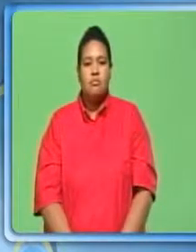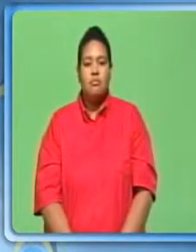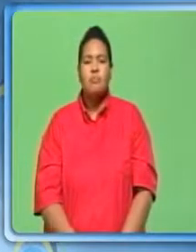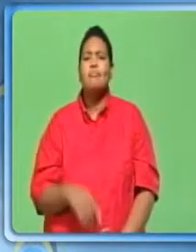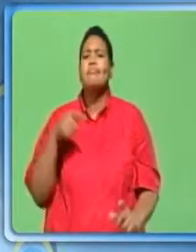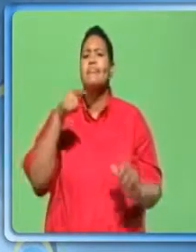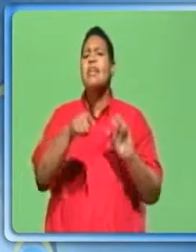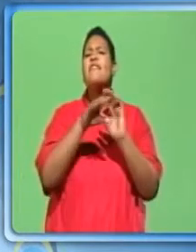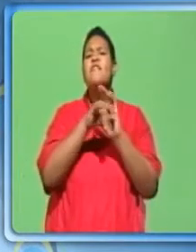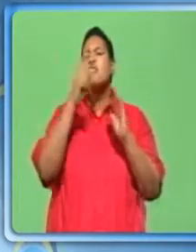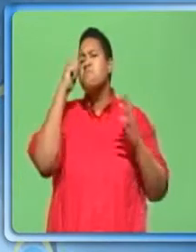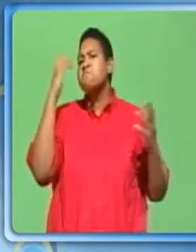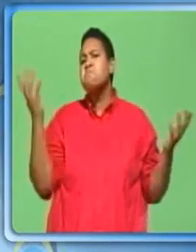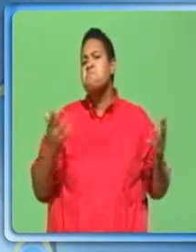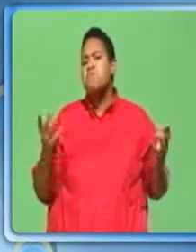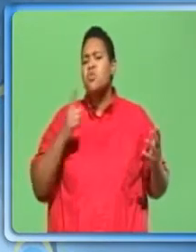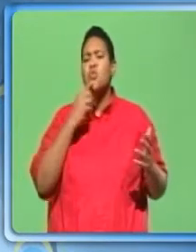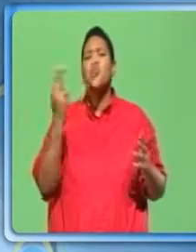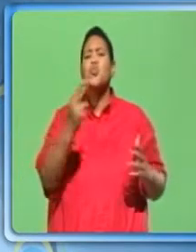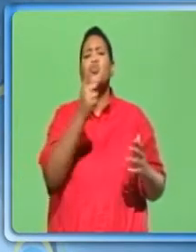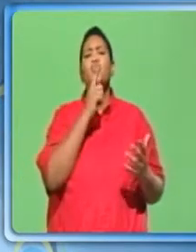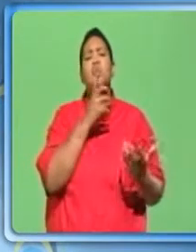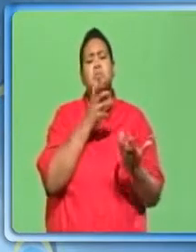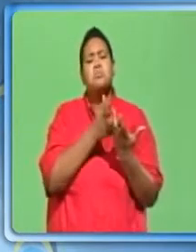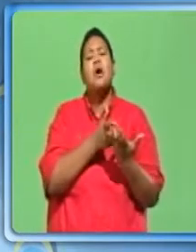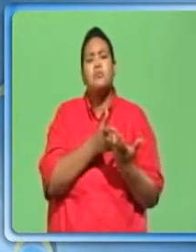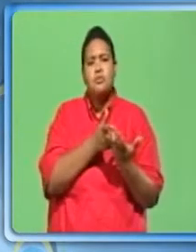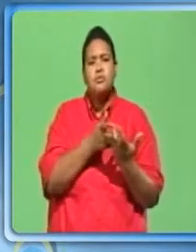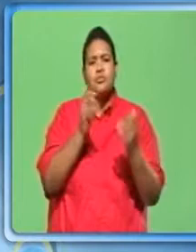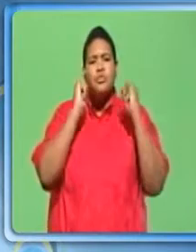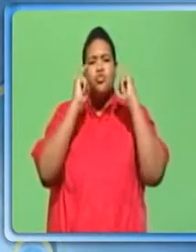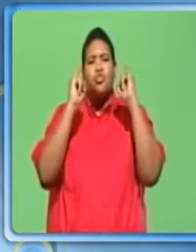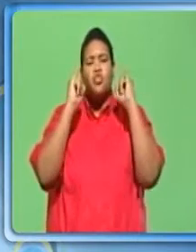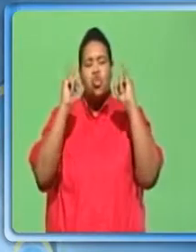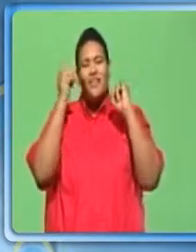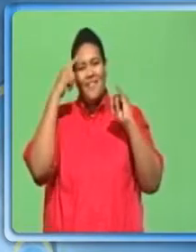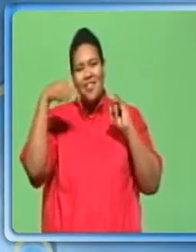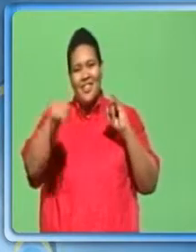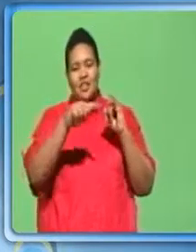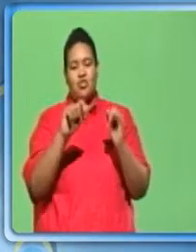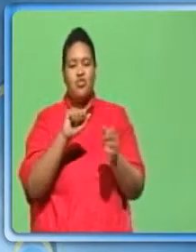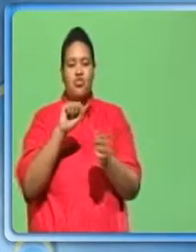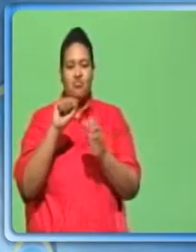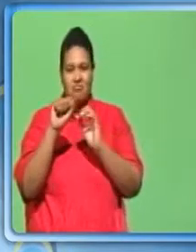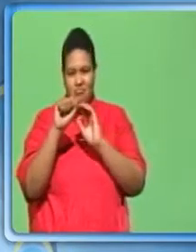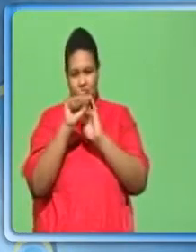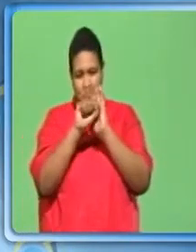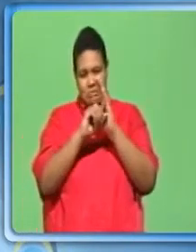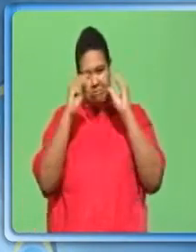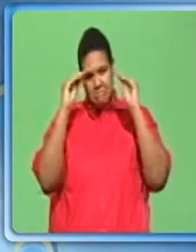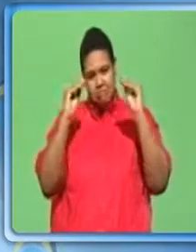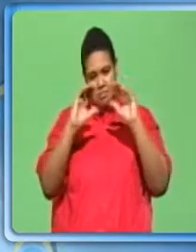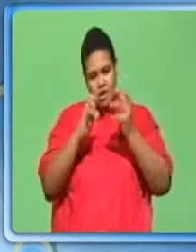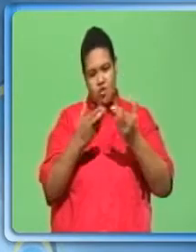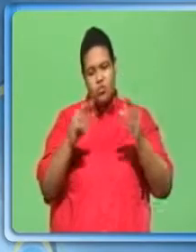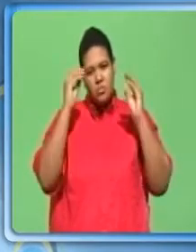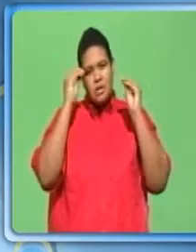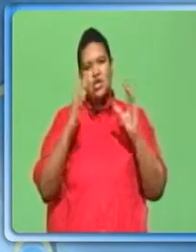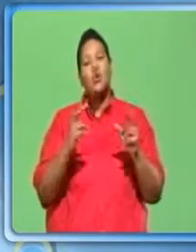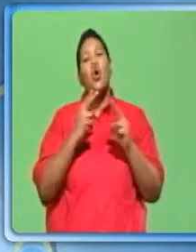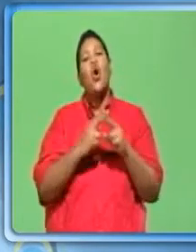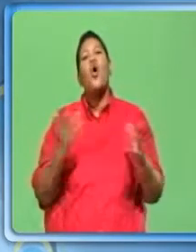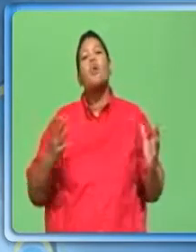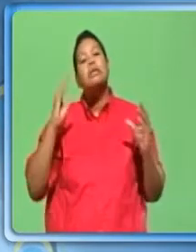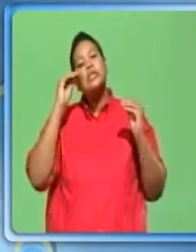These videos are intended to be used to complement the instruction of this subject, by classroom teachers as